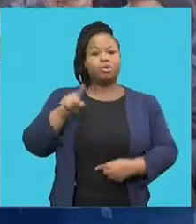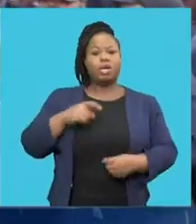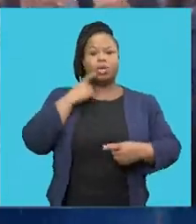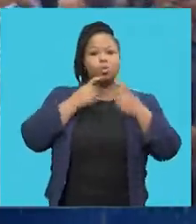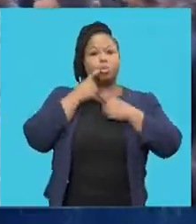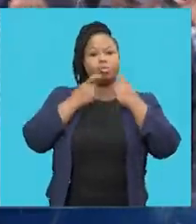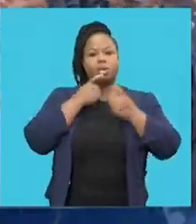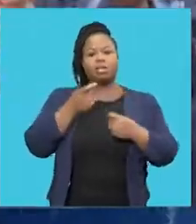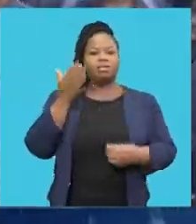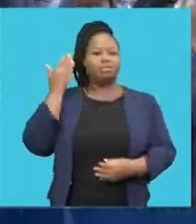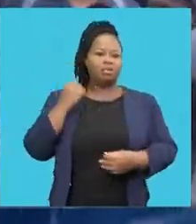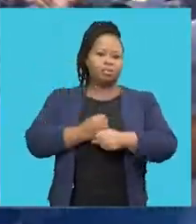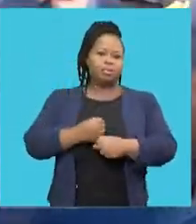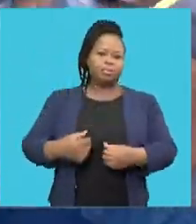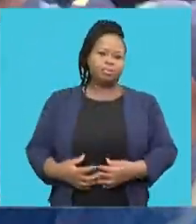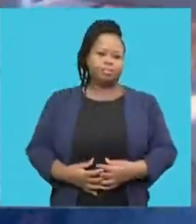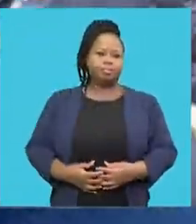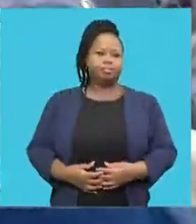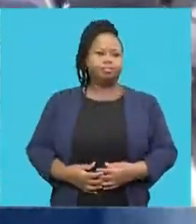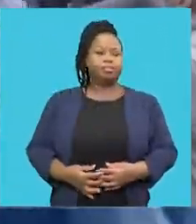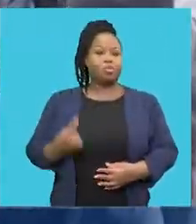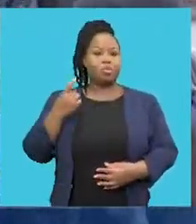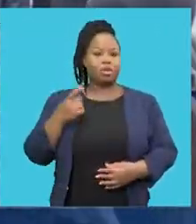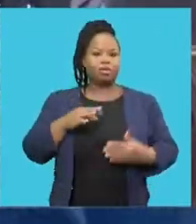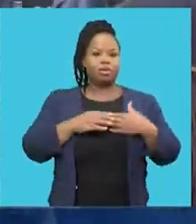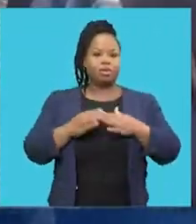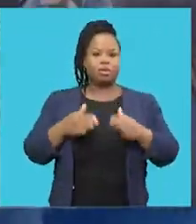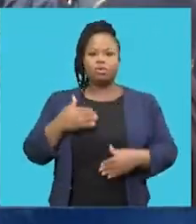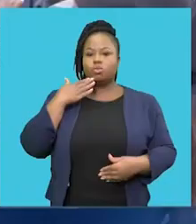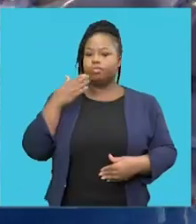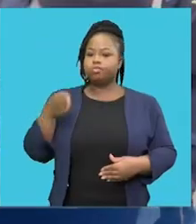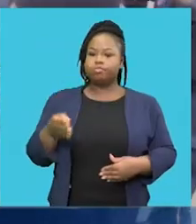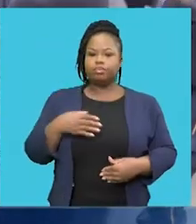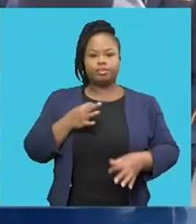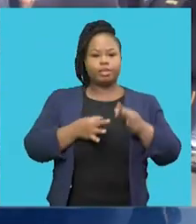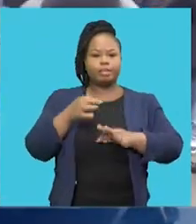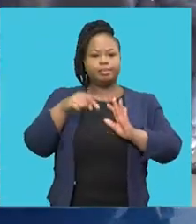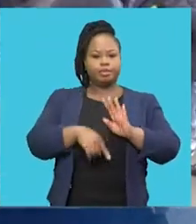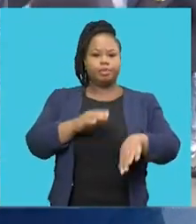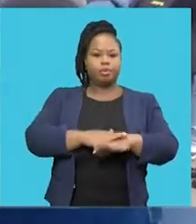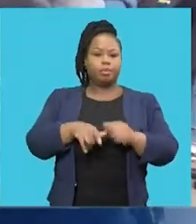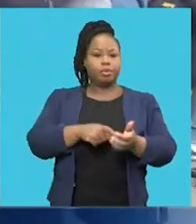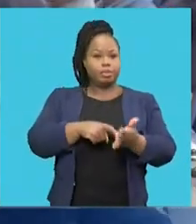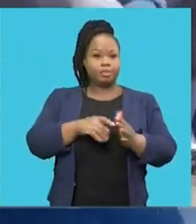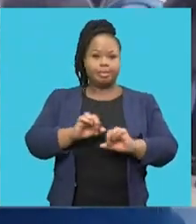zabo abazethula ngenyanga yedlule. Omunye wabaholi balabo onogada uchaza kabanzi ngezimfuno